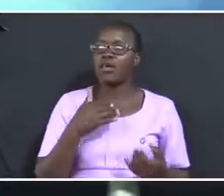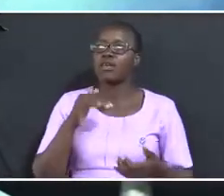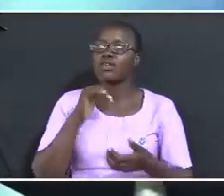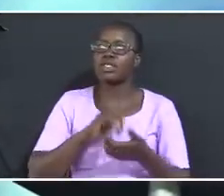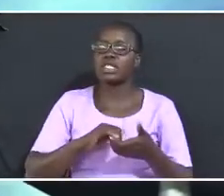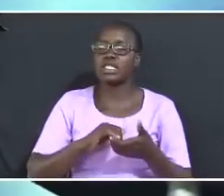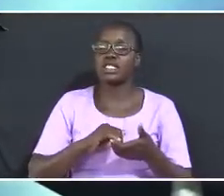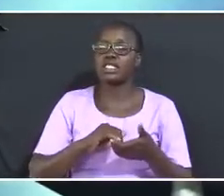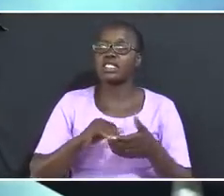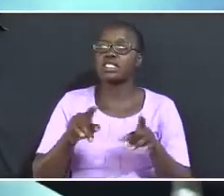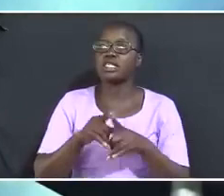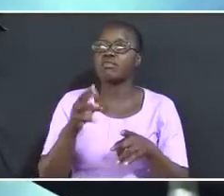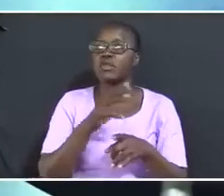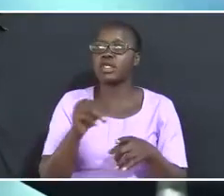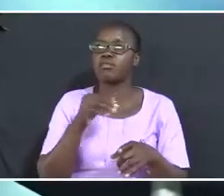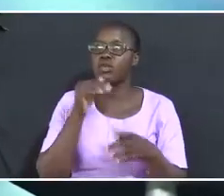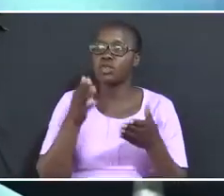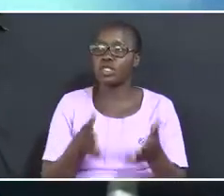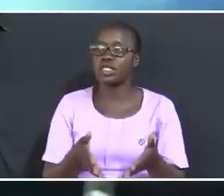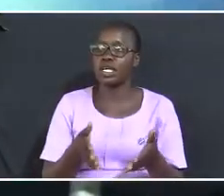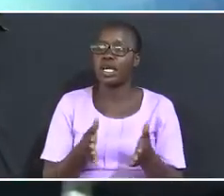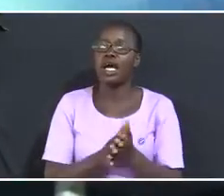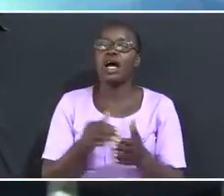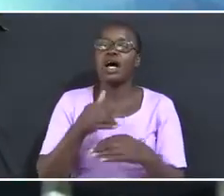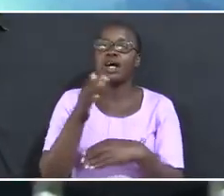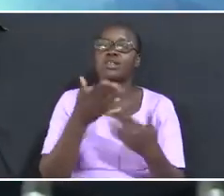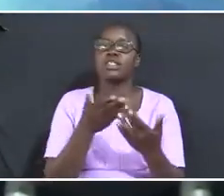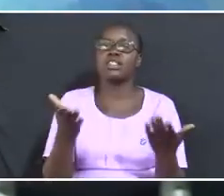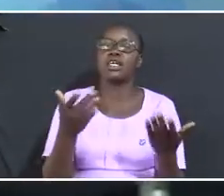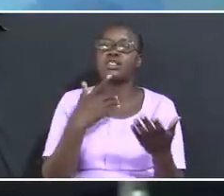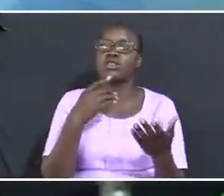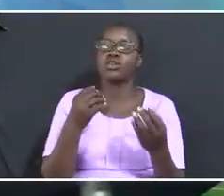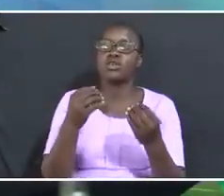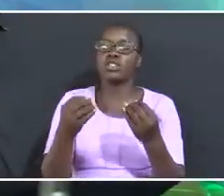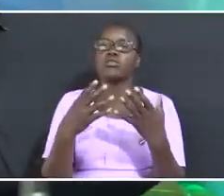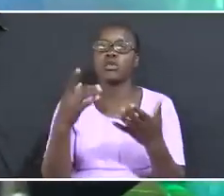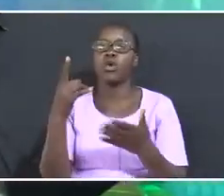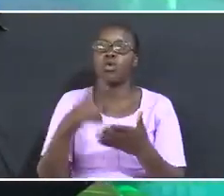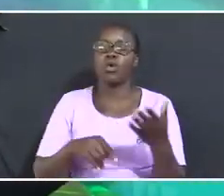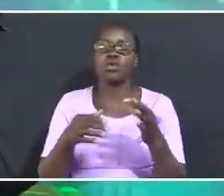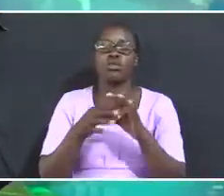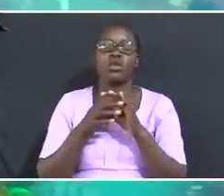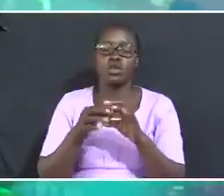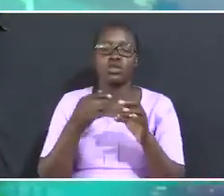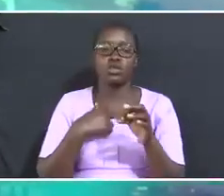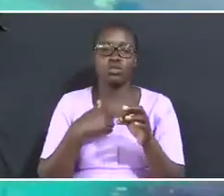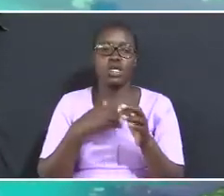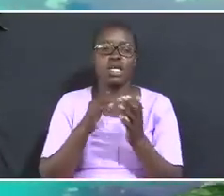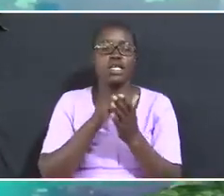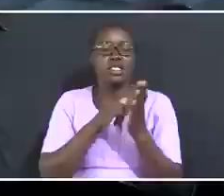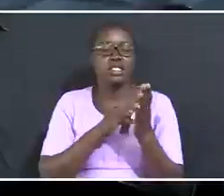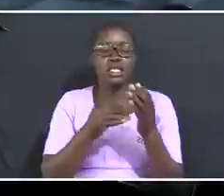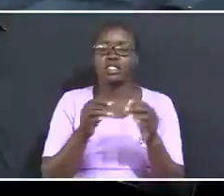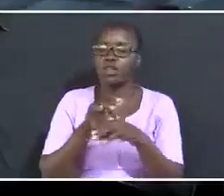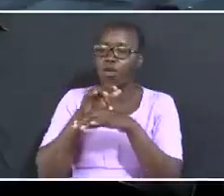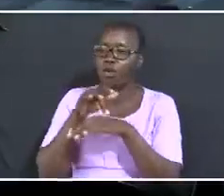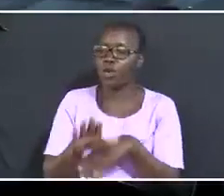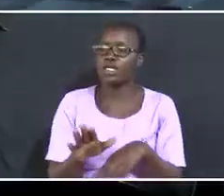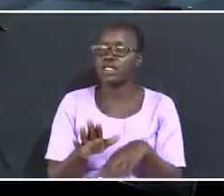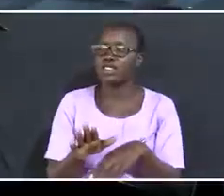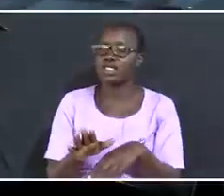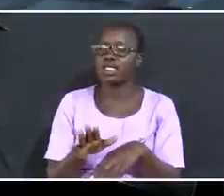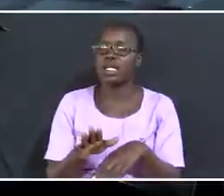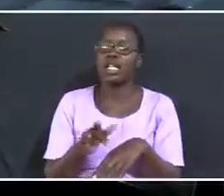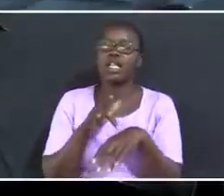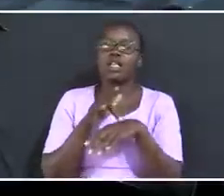out there, not here. So give me. And the story goes, he just went, and